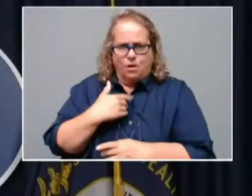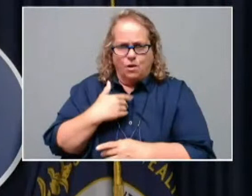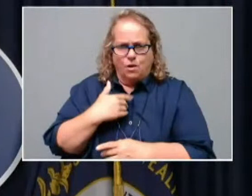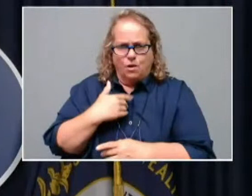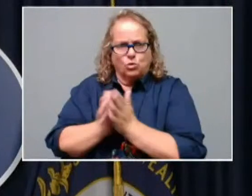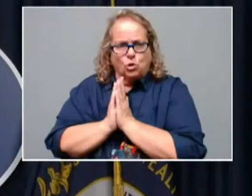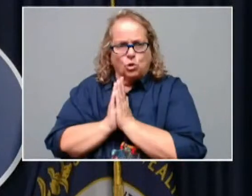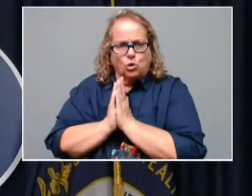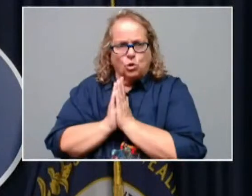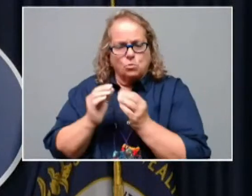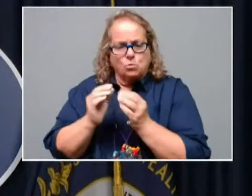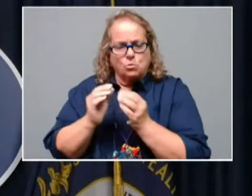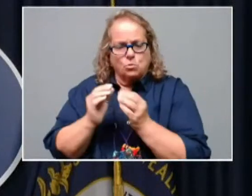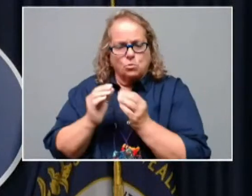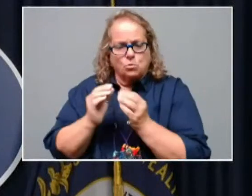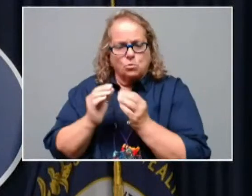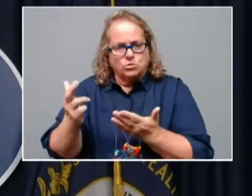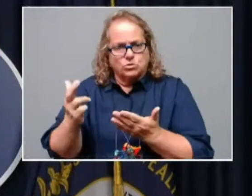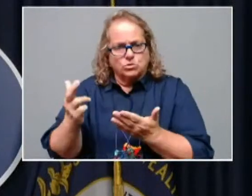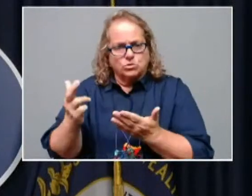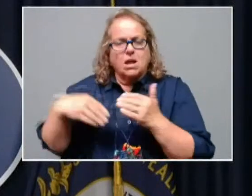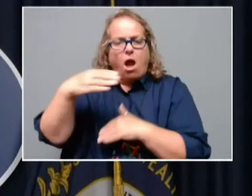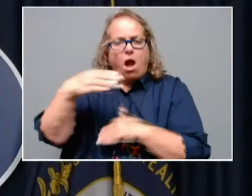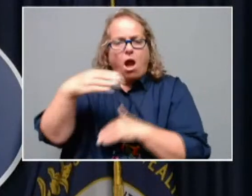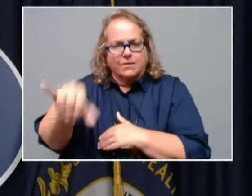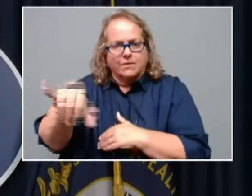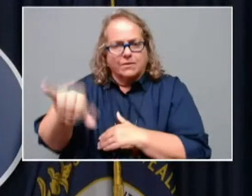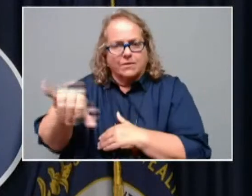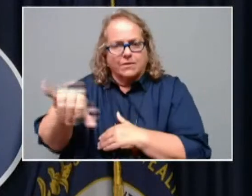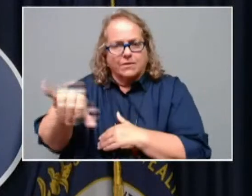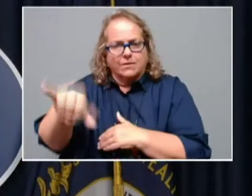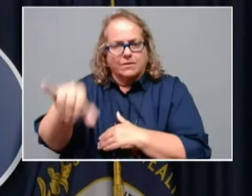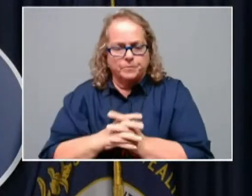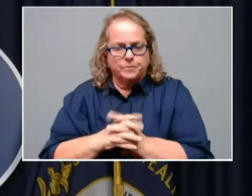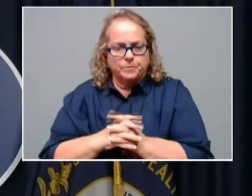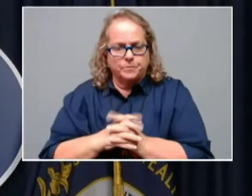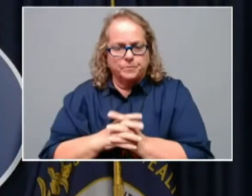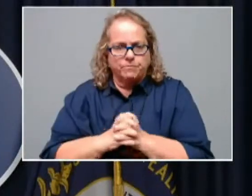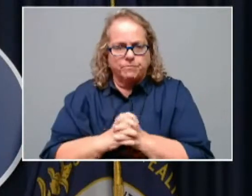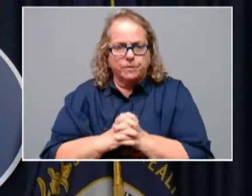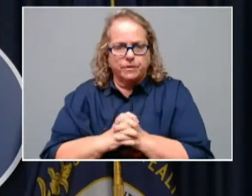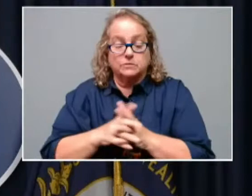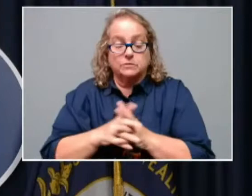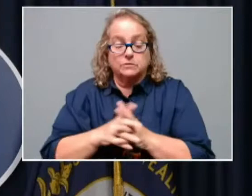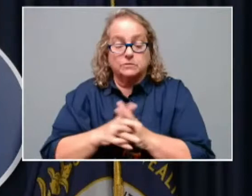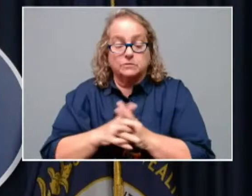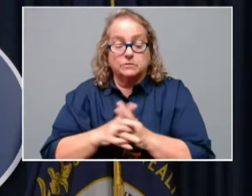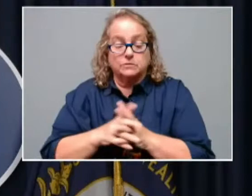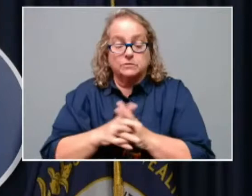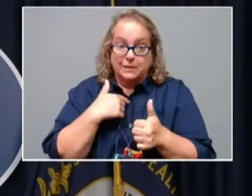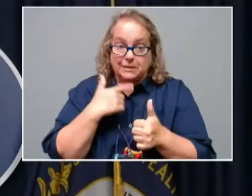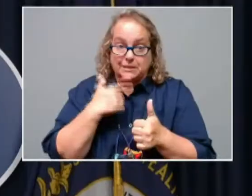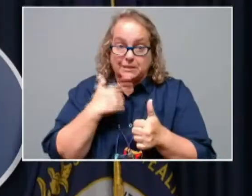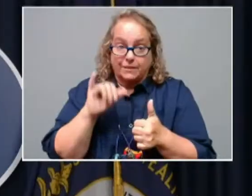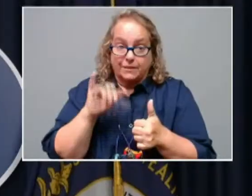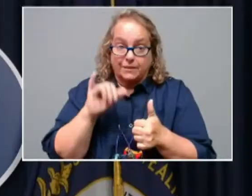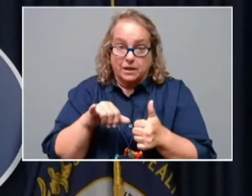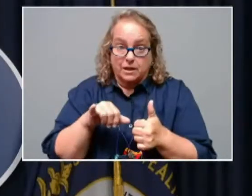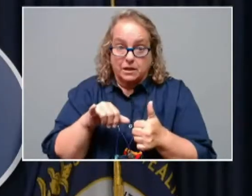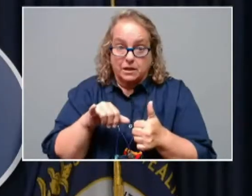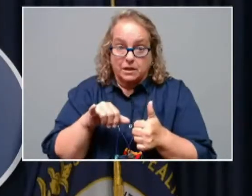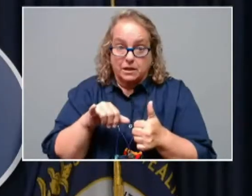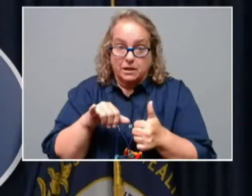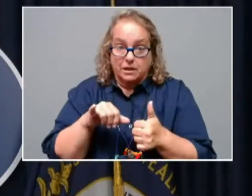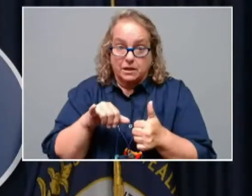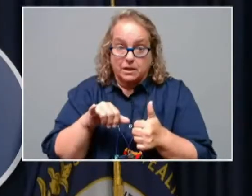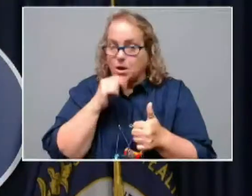more resources beyond that? Thanks. So first, let me say that I'm not going to talk about